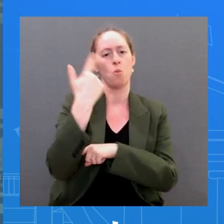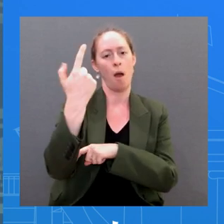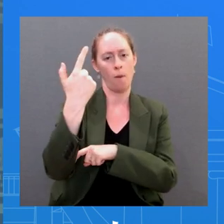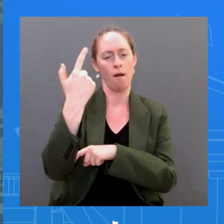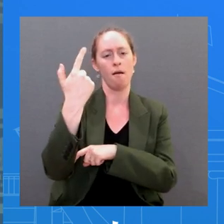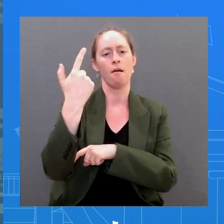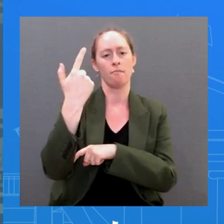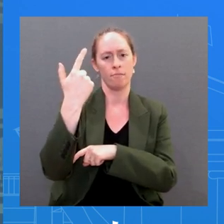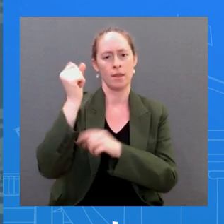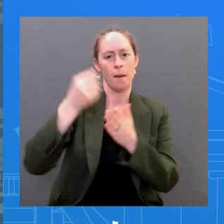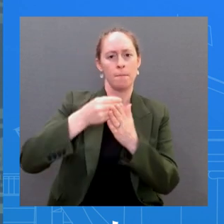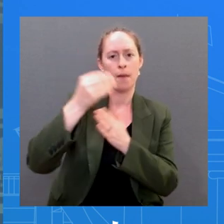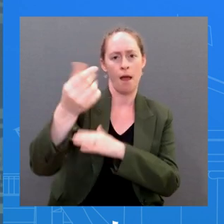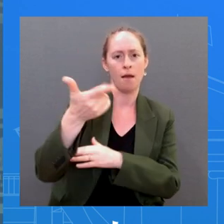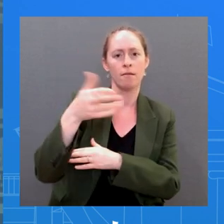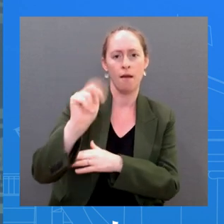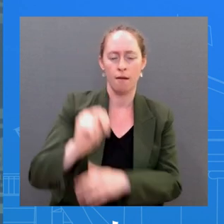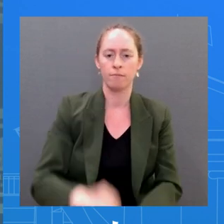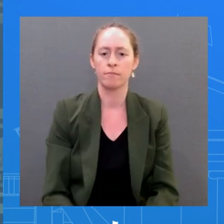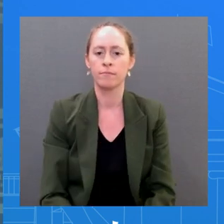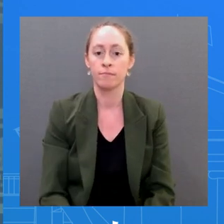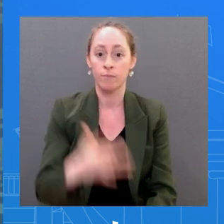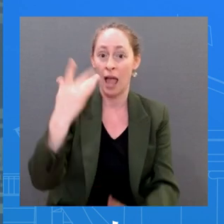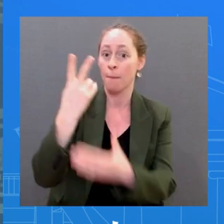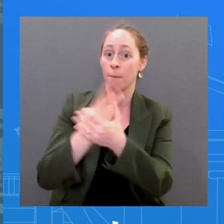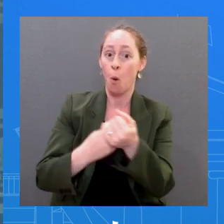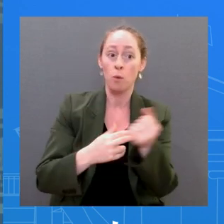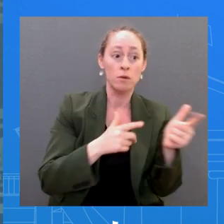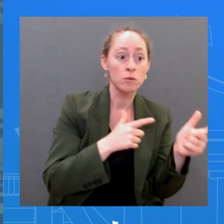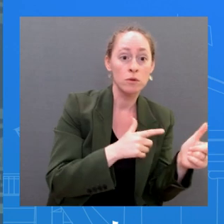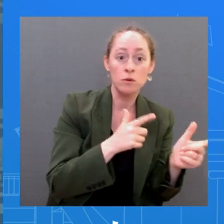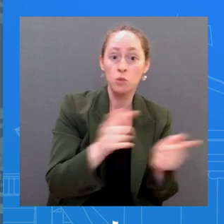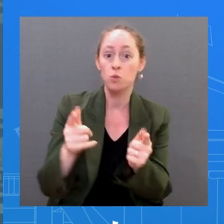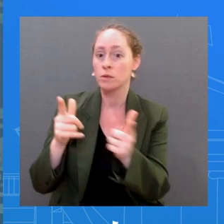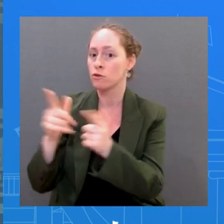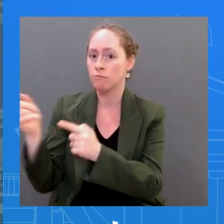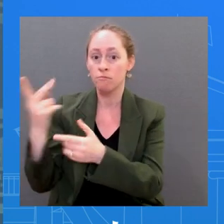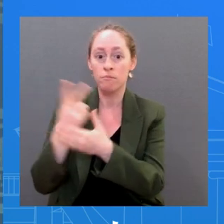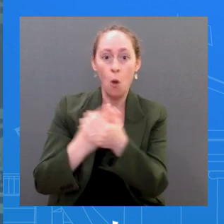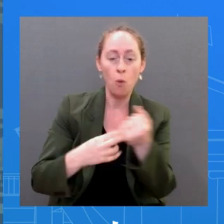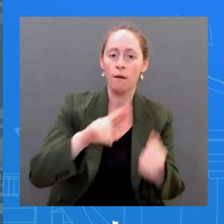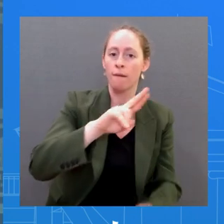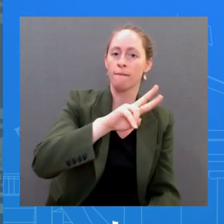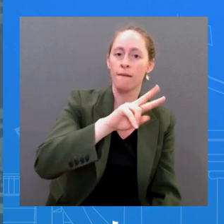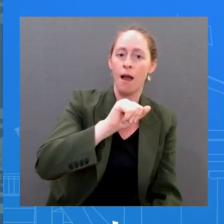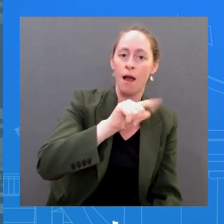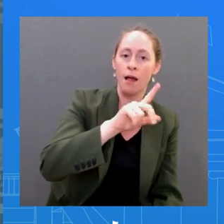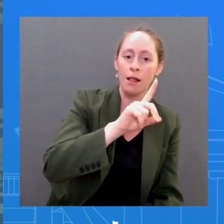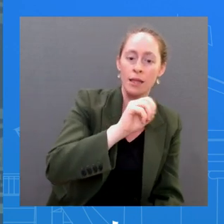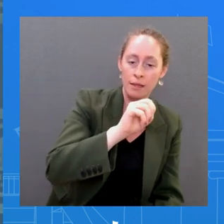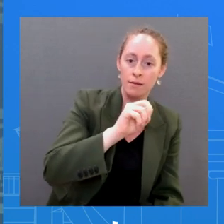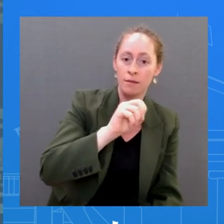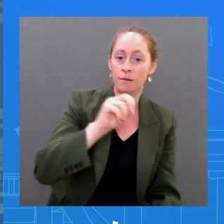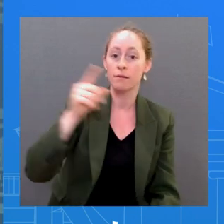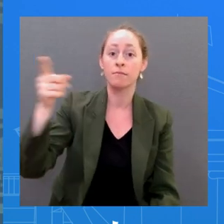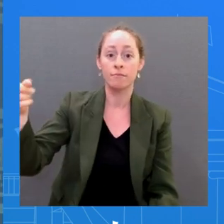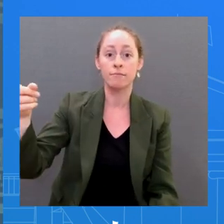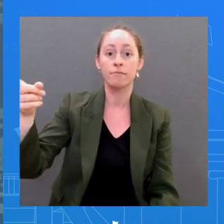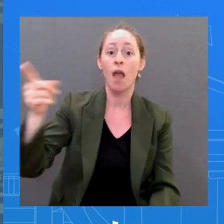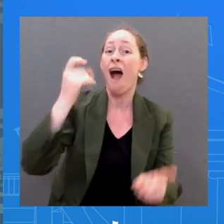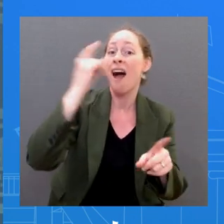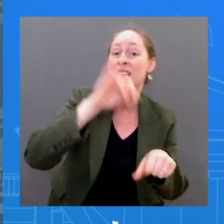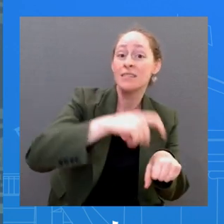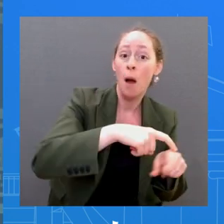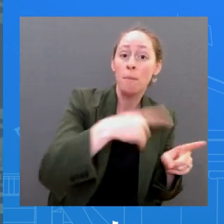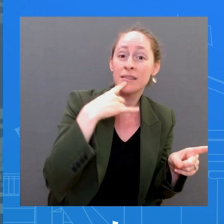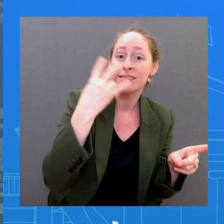were 18 years old. The one in Uvalde, in particular, when he was 17, he asked his sister to buy him a gun. She said no, and as